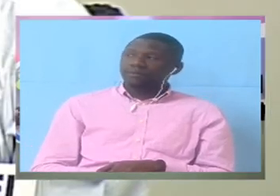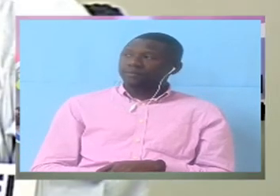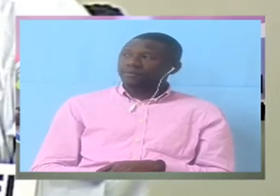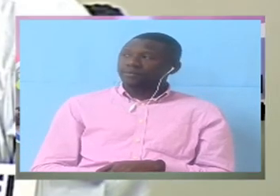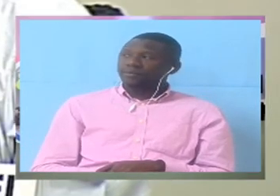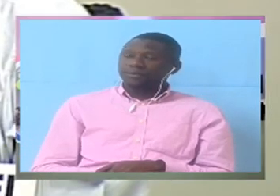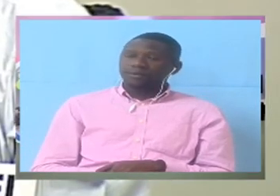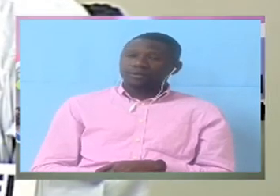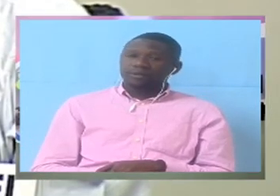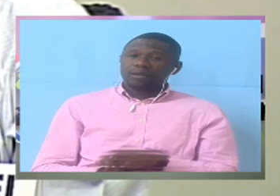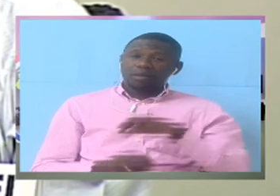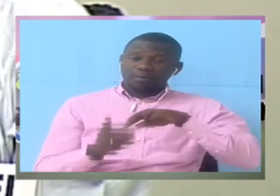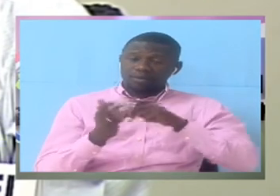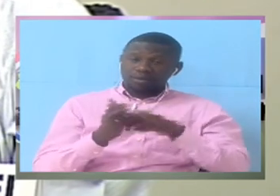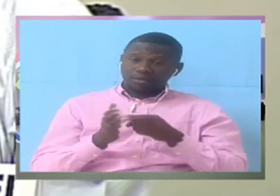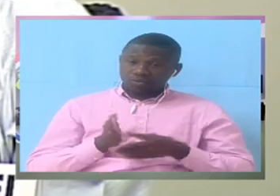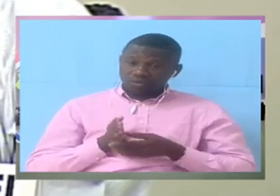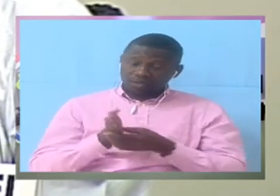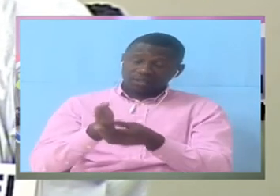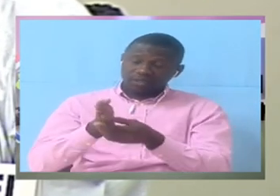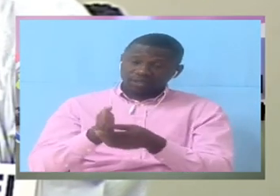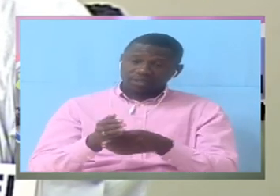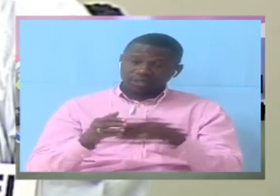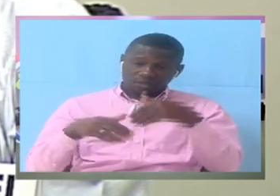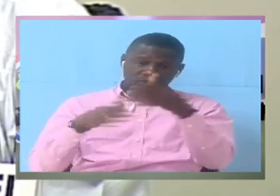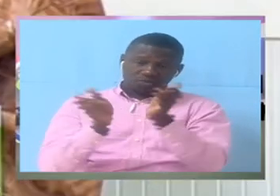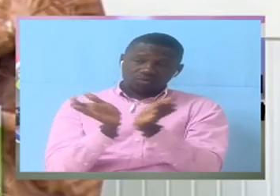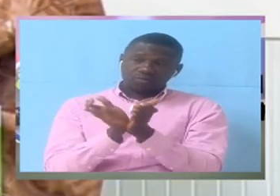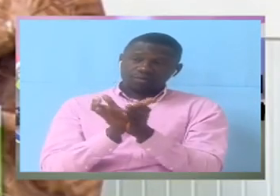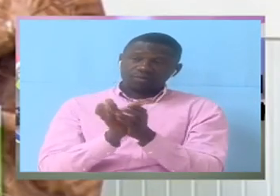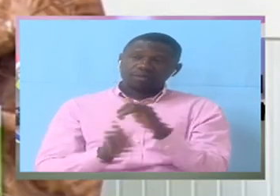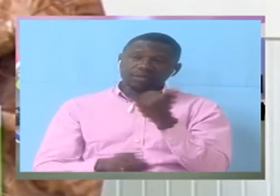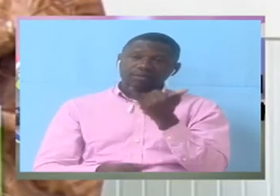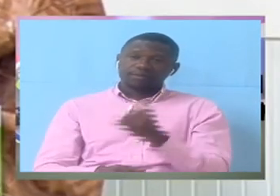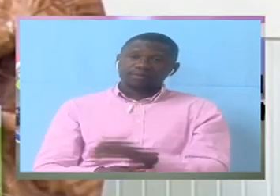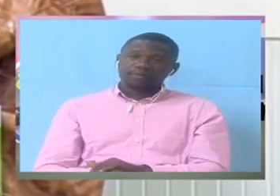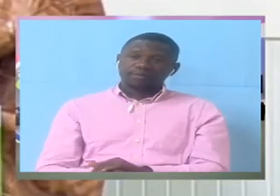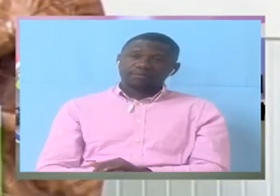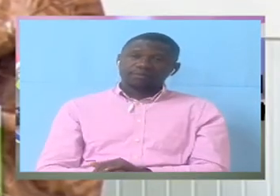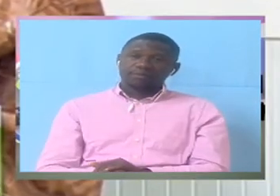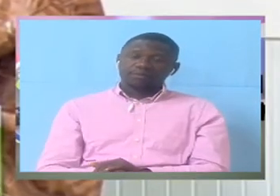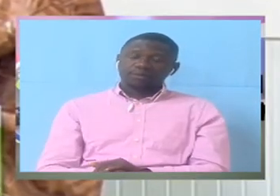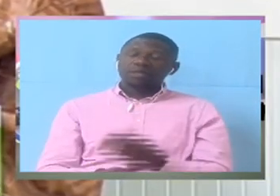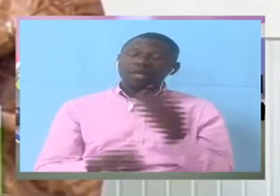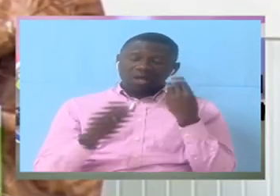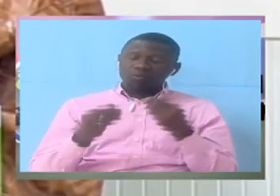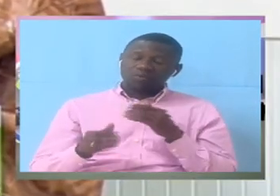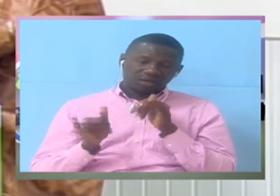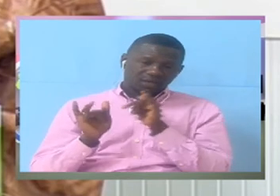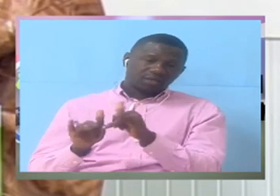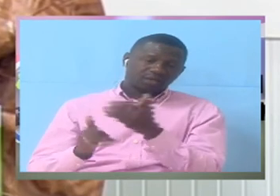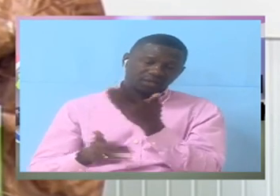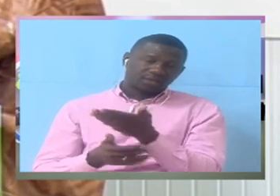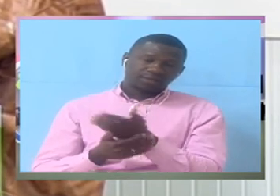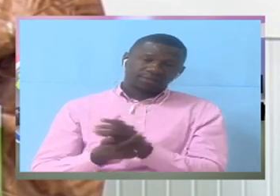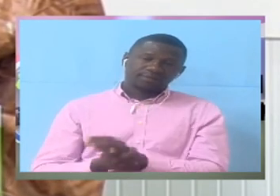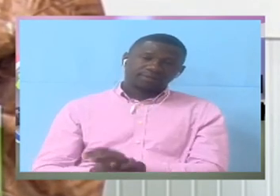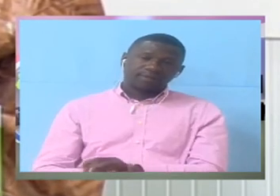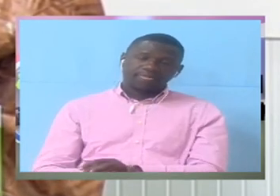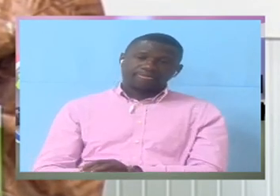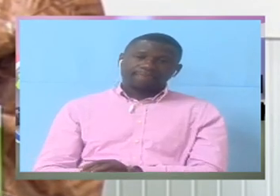You led a company? No, I'm not going to company in Yatonkaya. Not a travel yama. That's how we were. Not